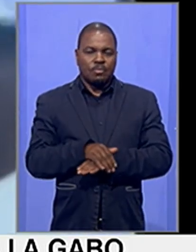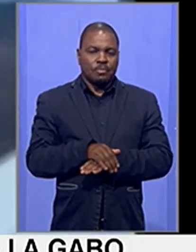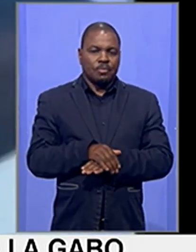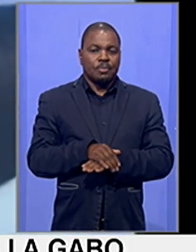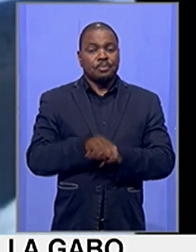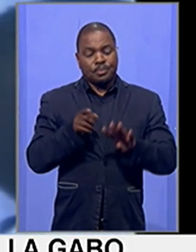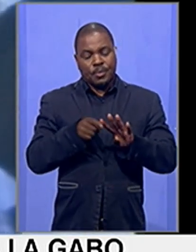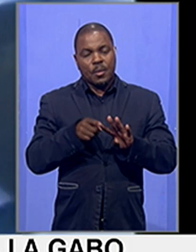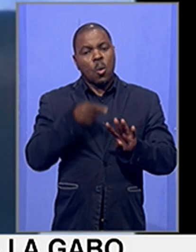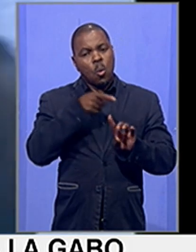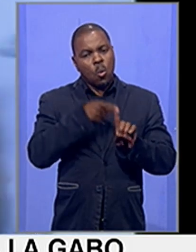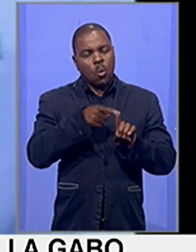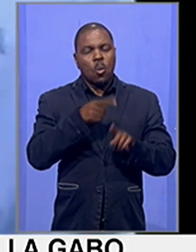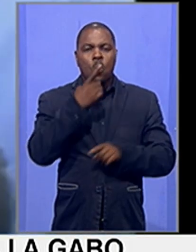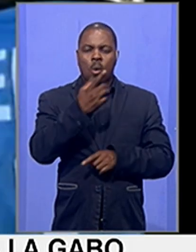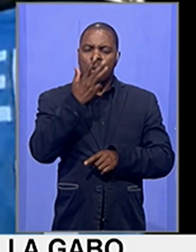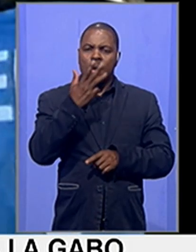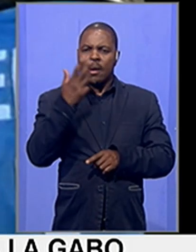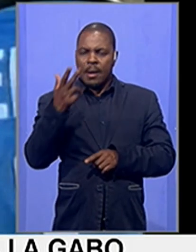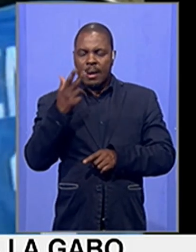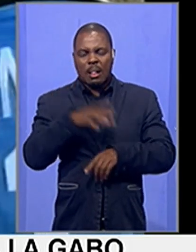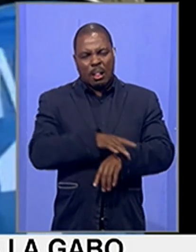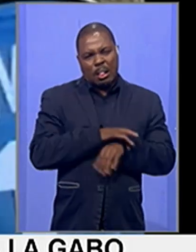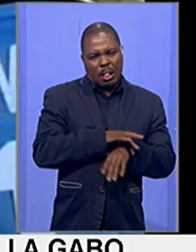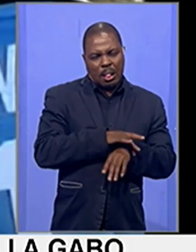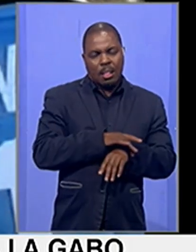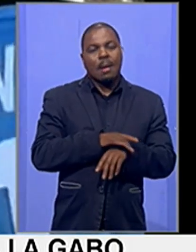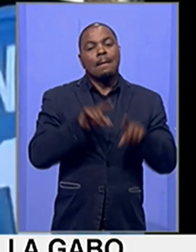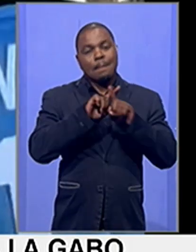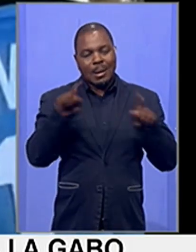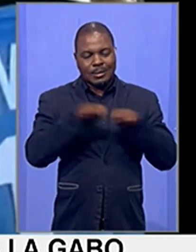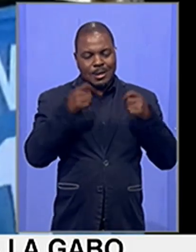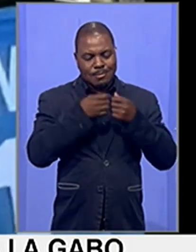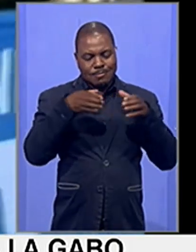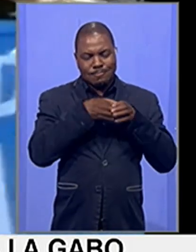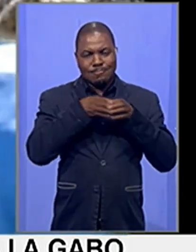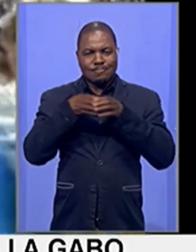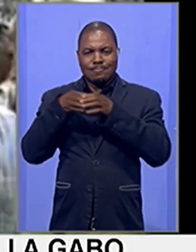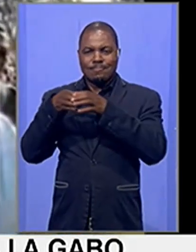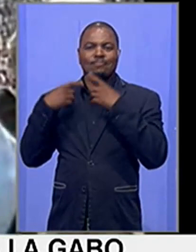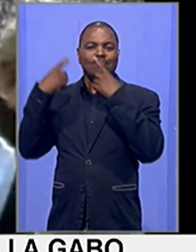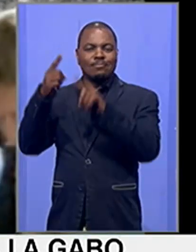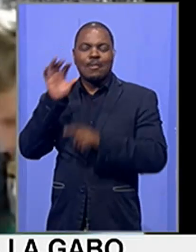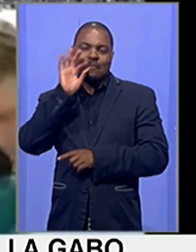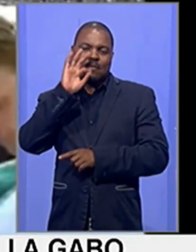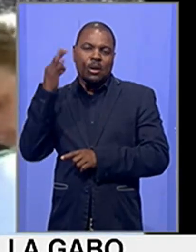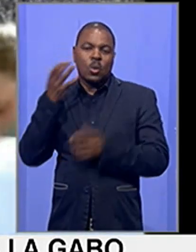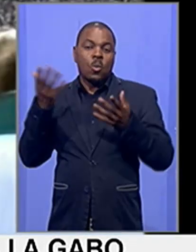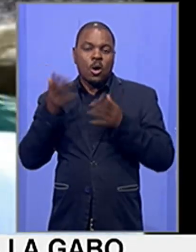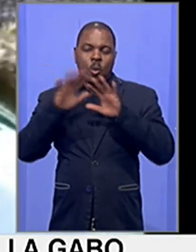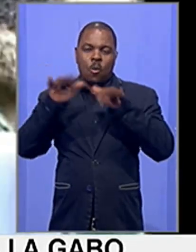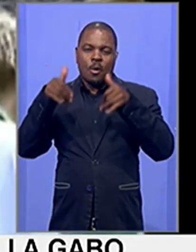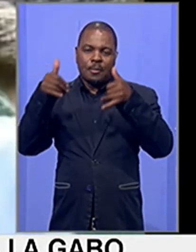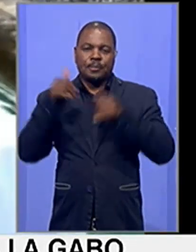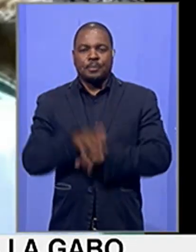lehe abe anale Khovalo ka 1998 Mwedi, uile aya Siklopasa bafana bafana bafana ka France Dupapa Dinchasibiana